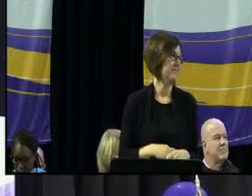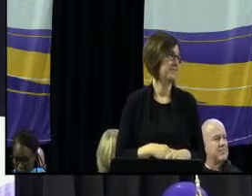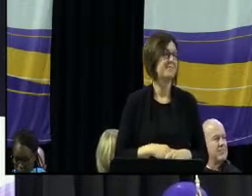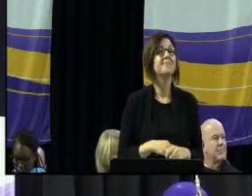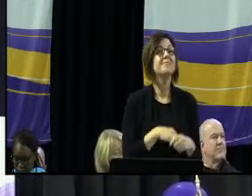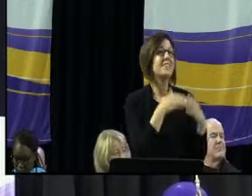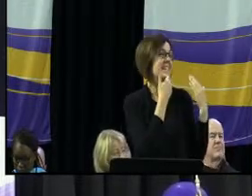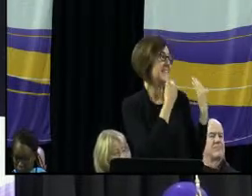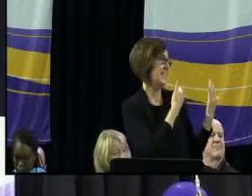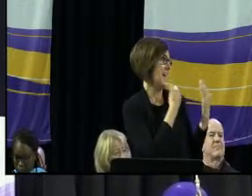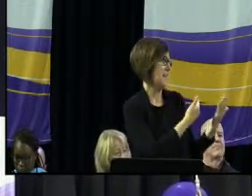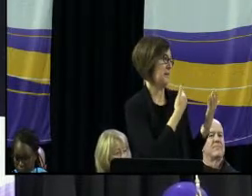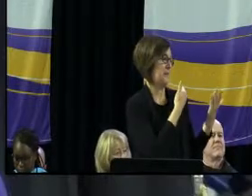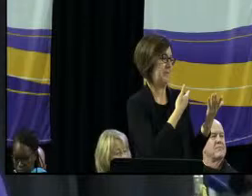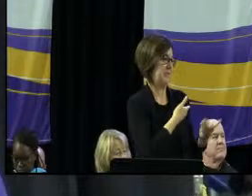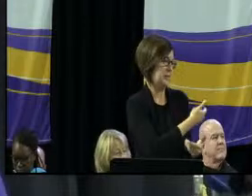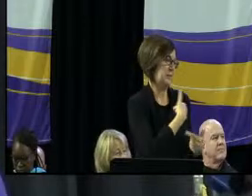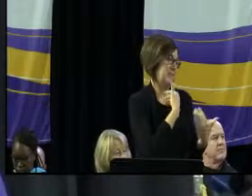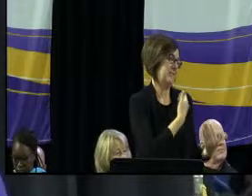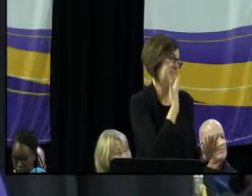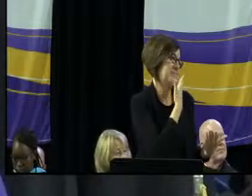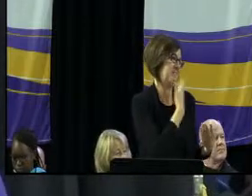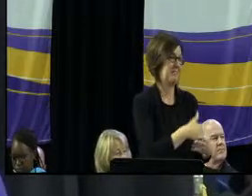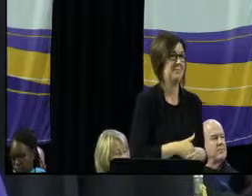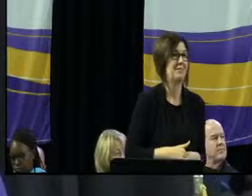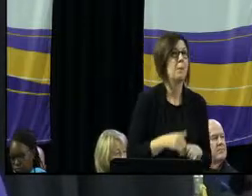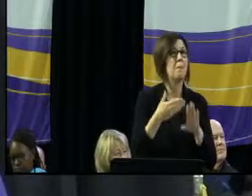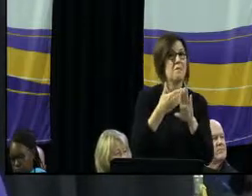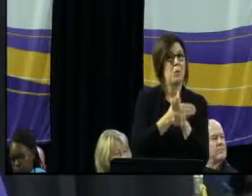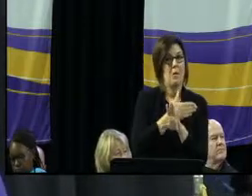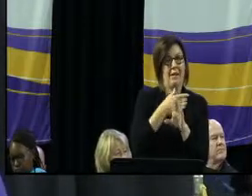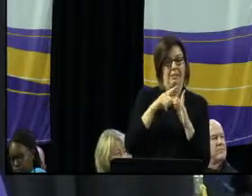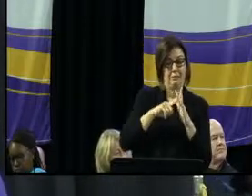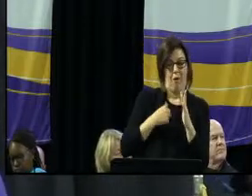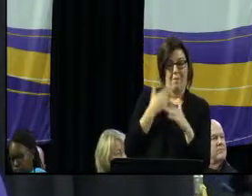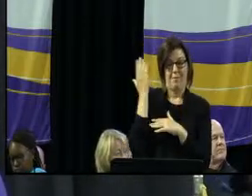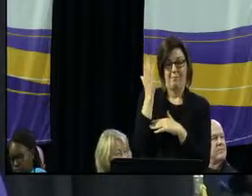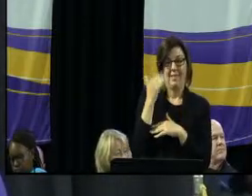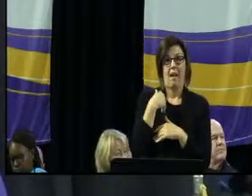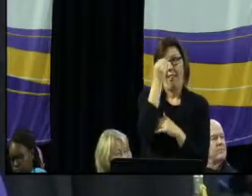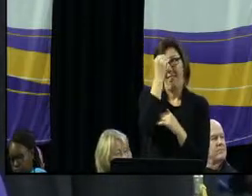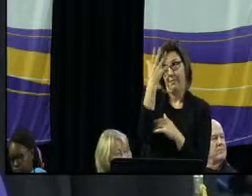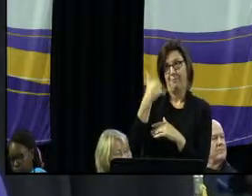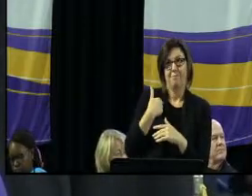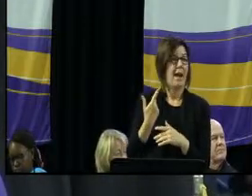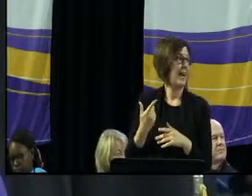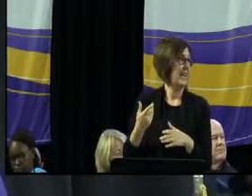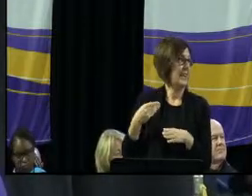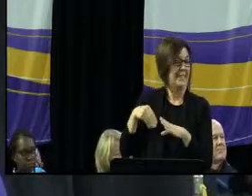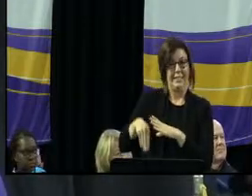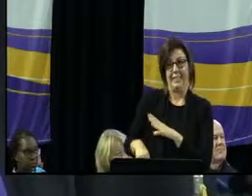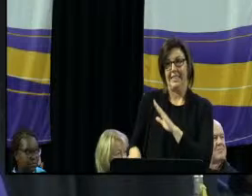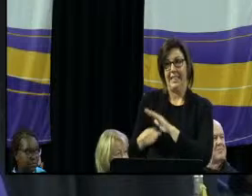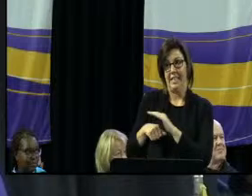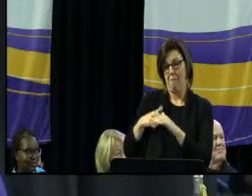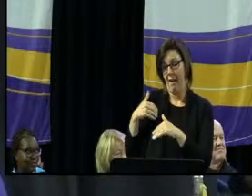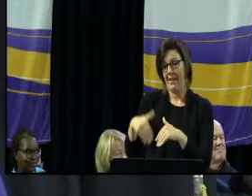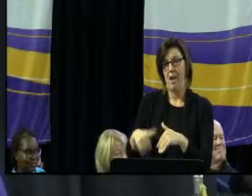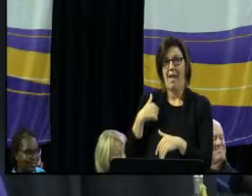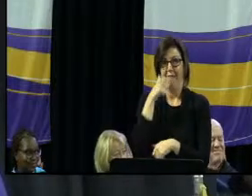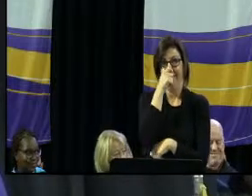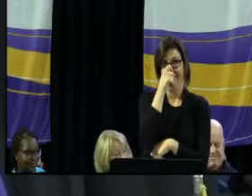Thank you, Michaela, for that wonderful introduction. Before I get started, I just want to acknowledge I have a little packet of tissues just in case I make myself cry.